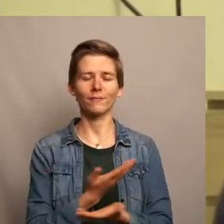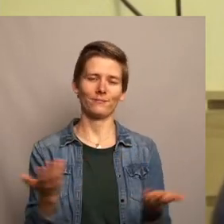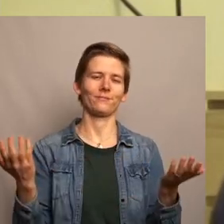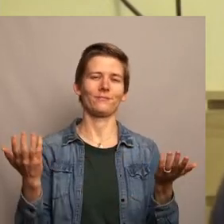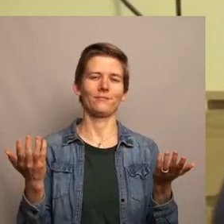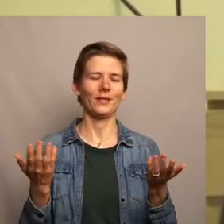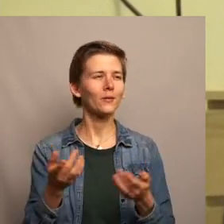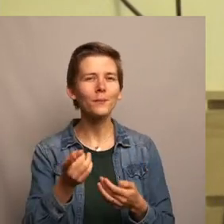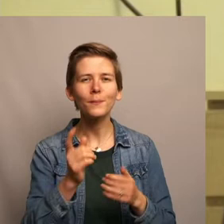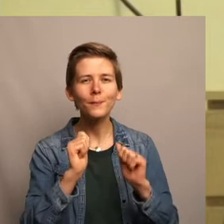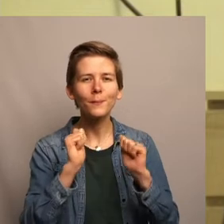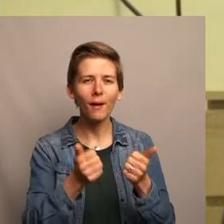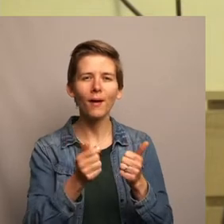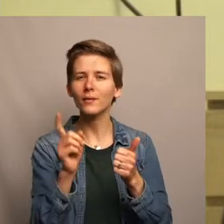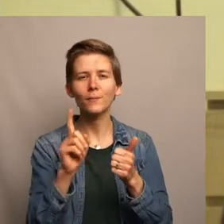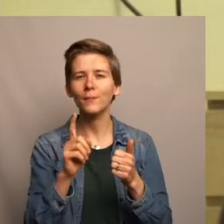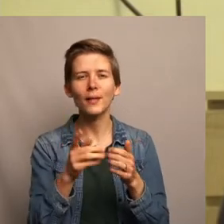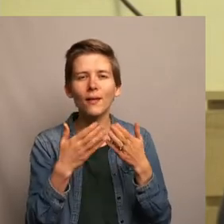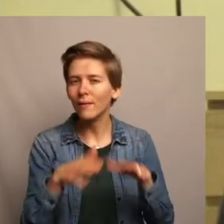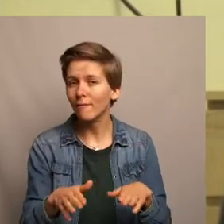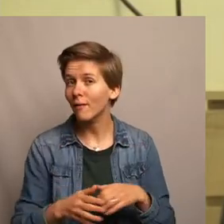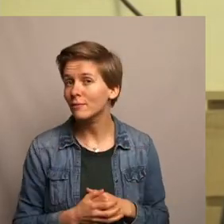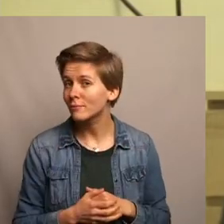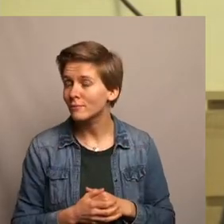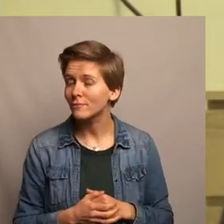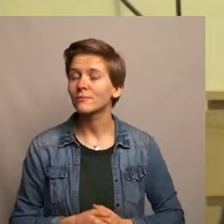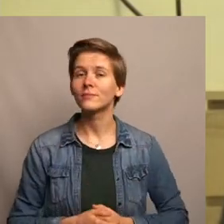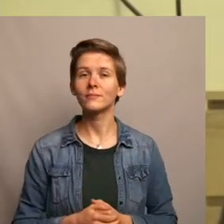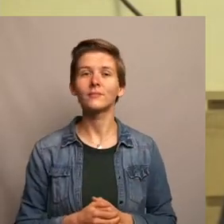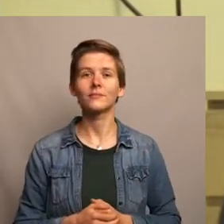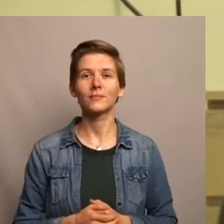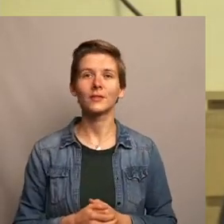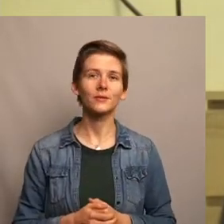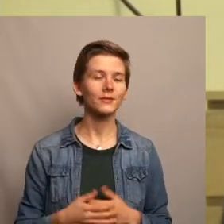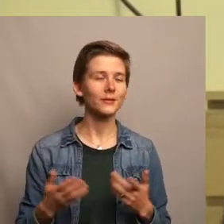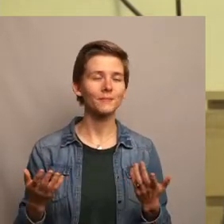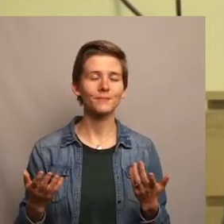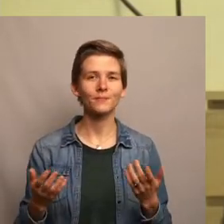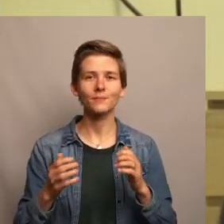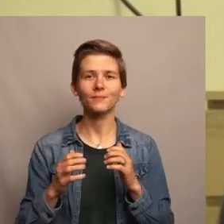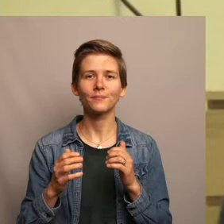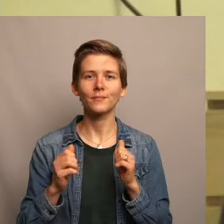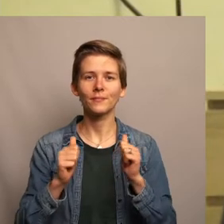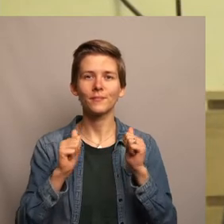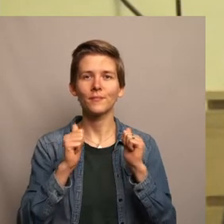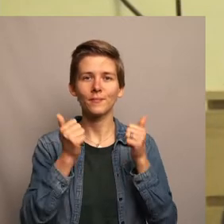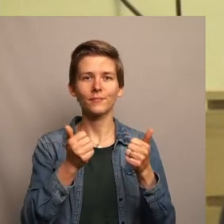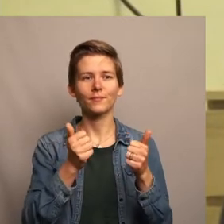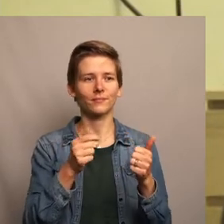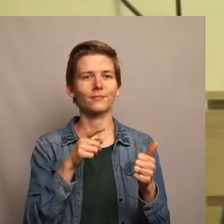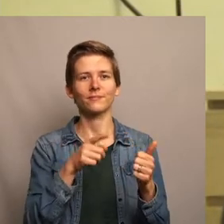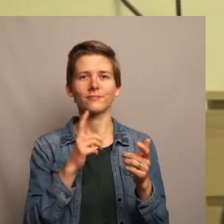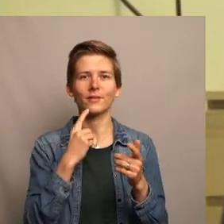of what, right? So nothing, in my opinion, is absolute. And echoing what Hassan really